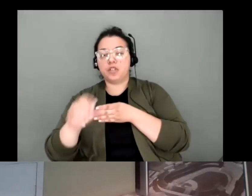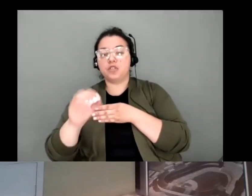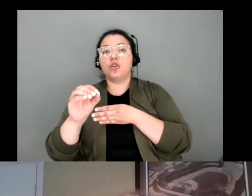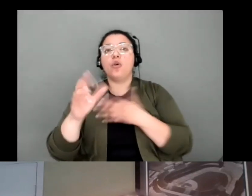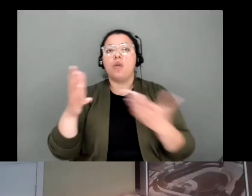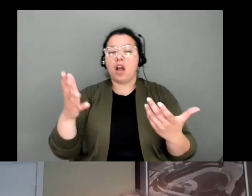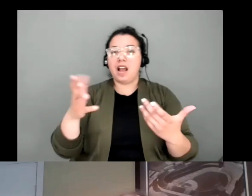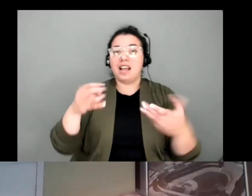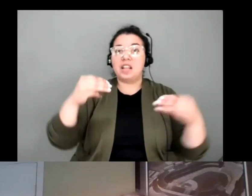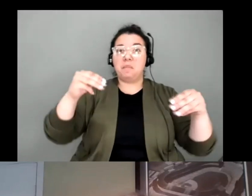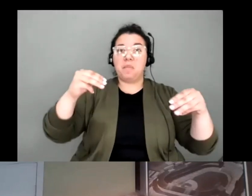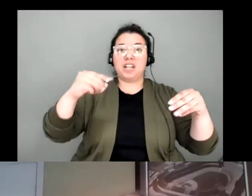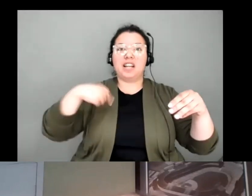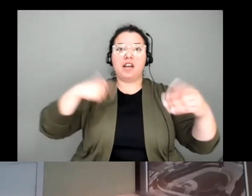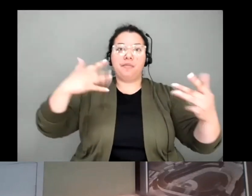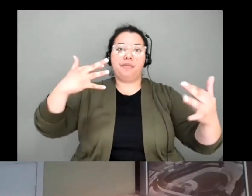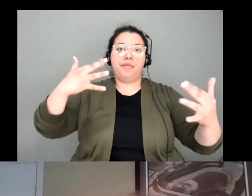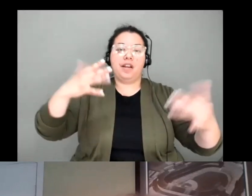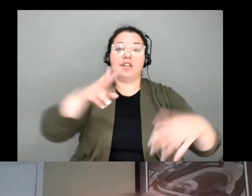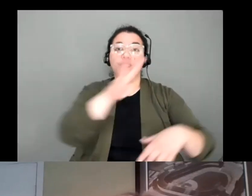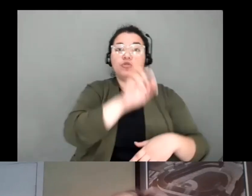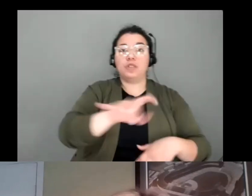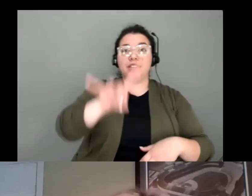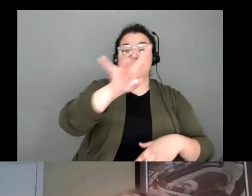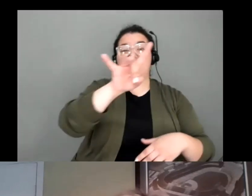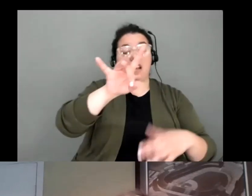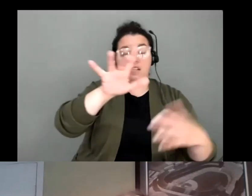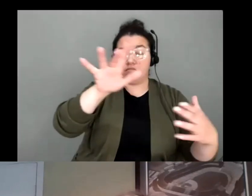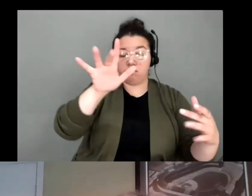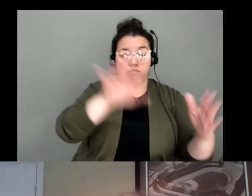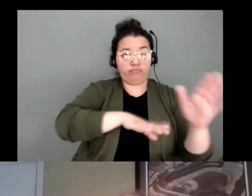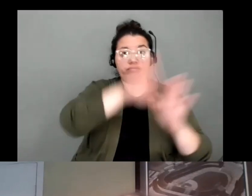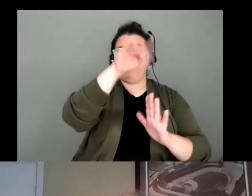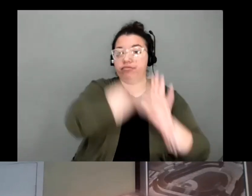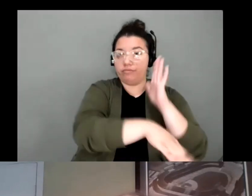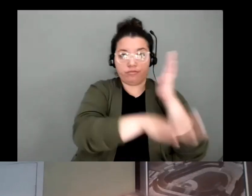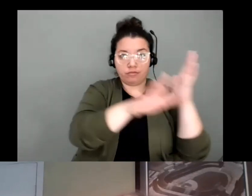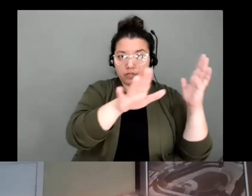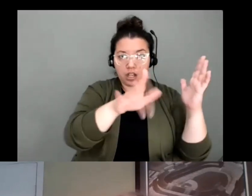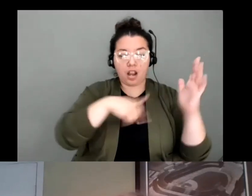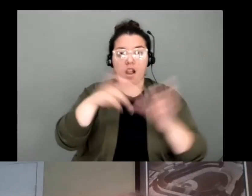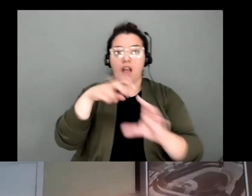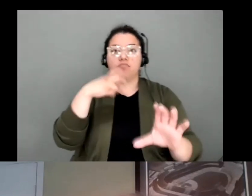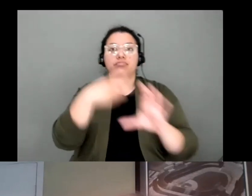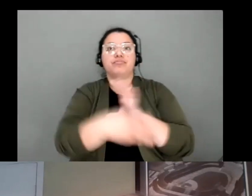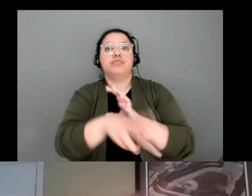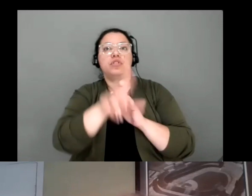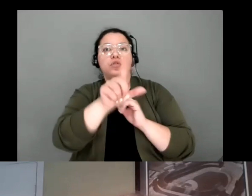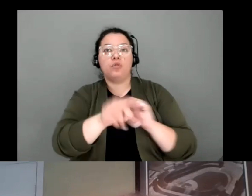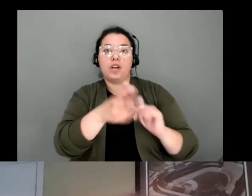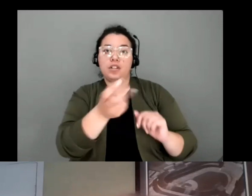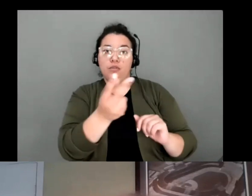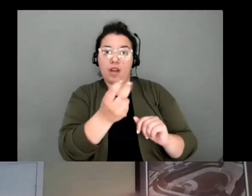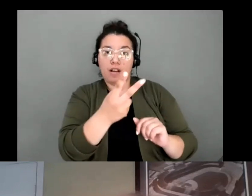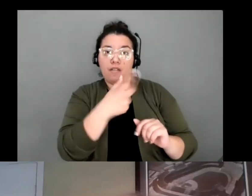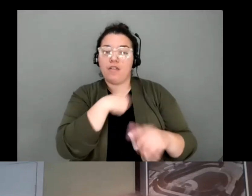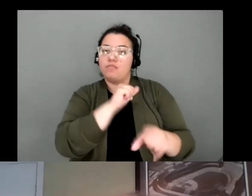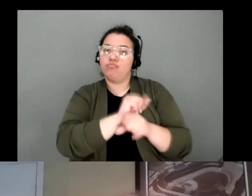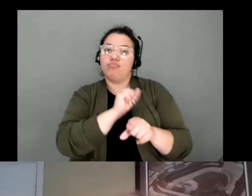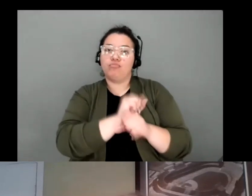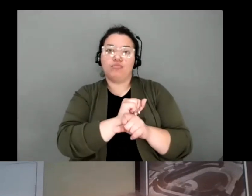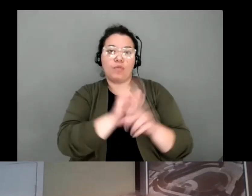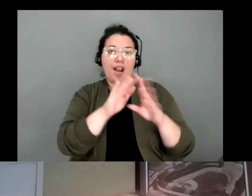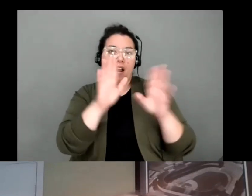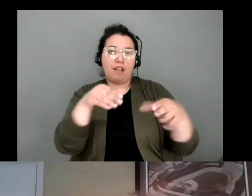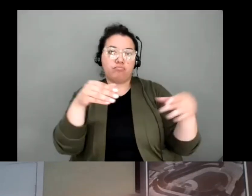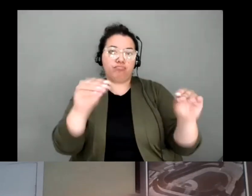down after the bubble of 2008, jumped in 2012, and have been here ever since. And my focus is lending for